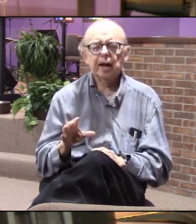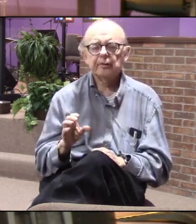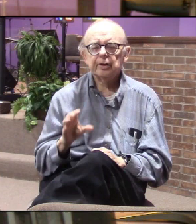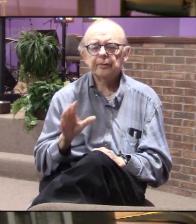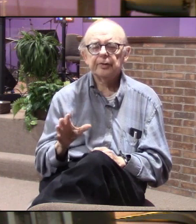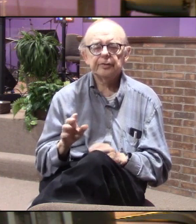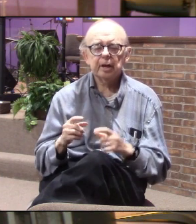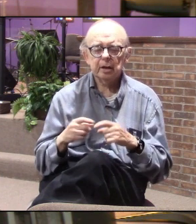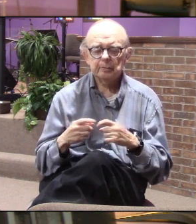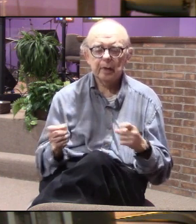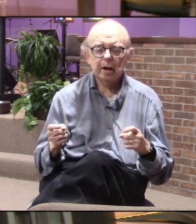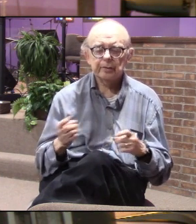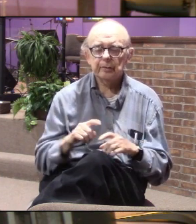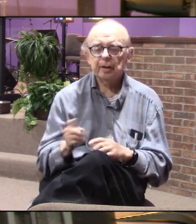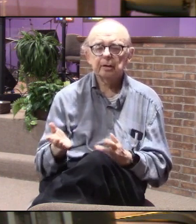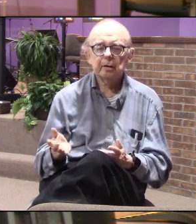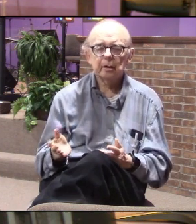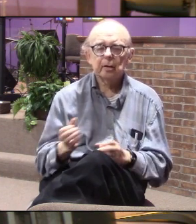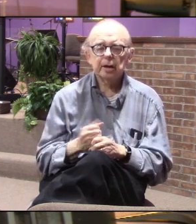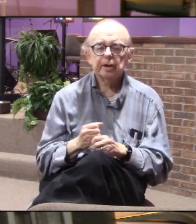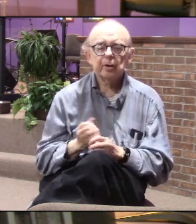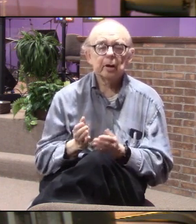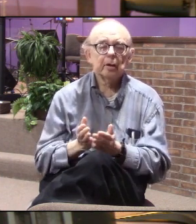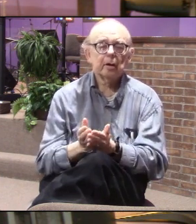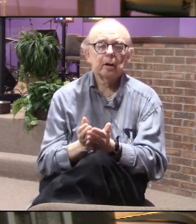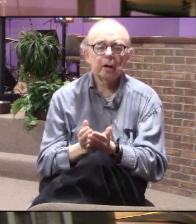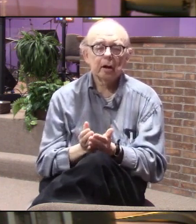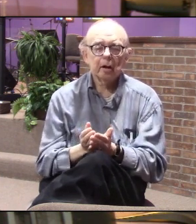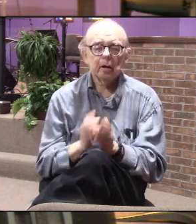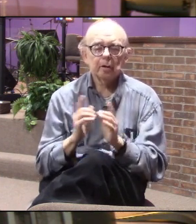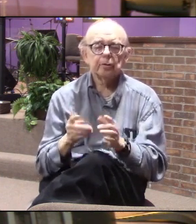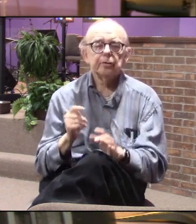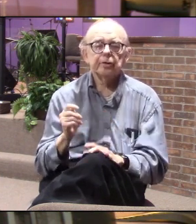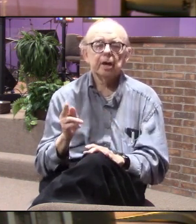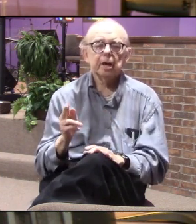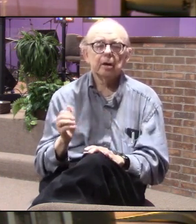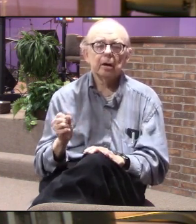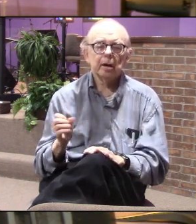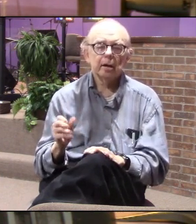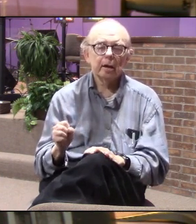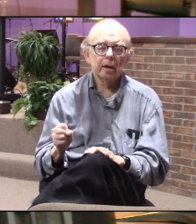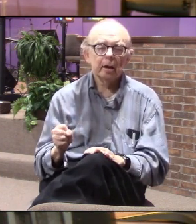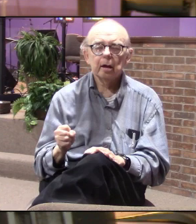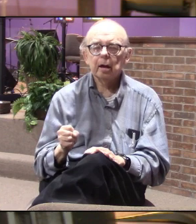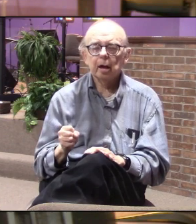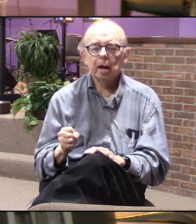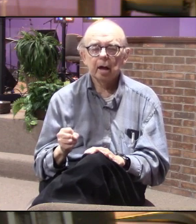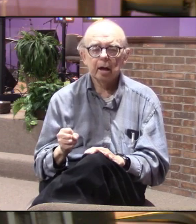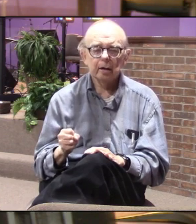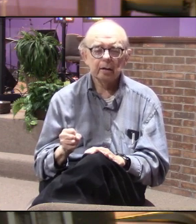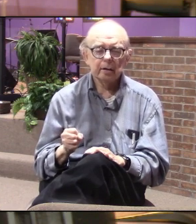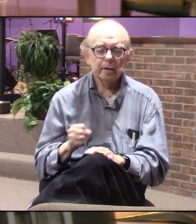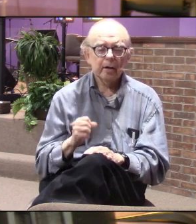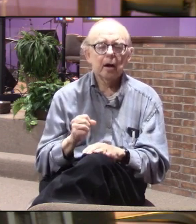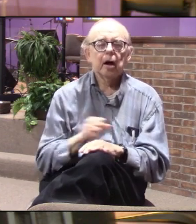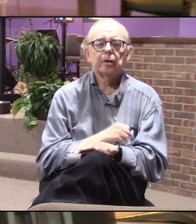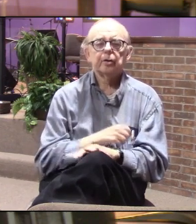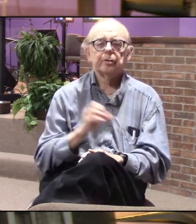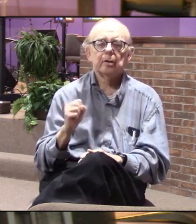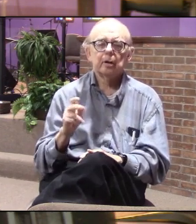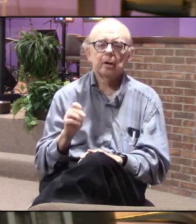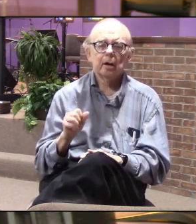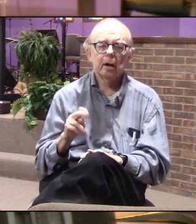away from where he lived. He gets on a boat, boards it for Tarsus, which is on the coast of Spain, and